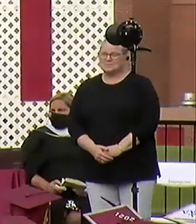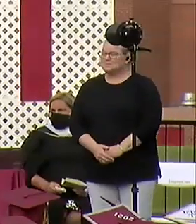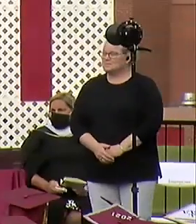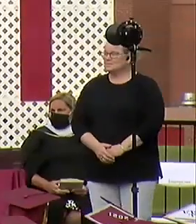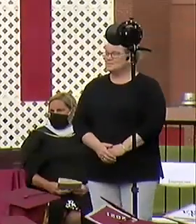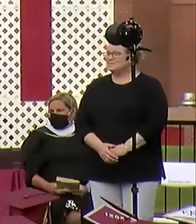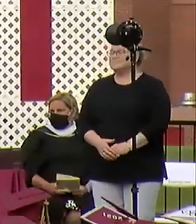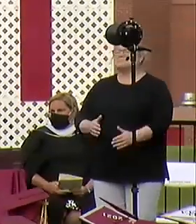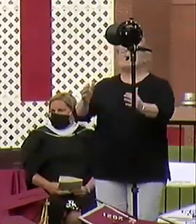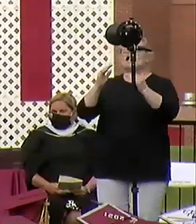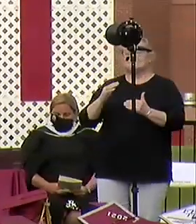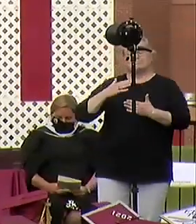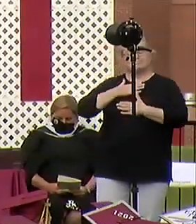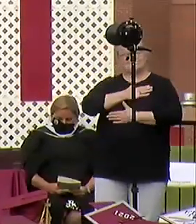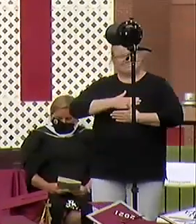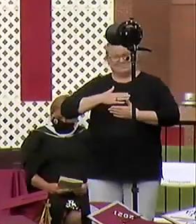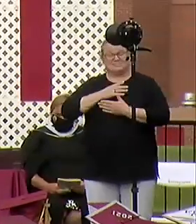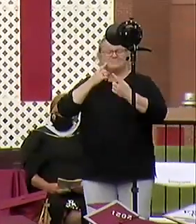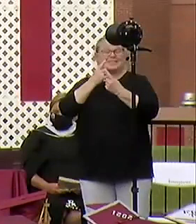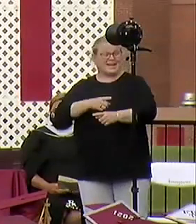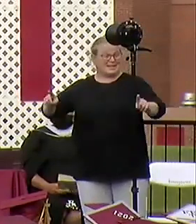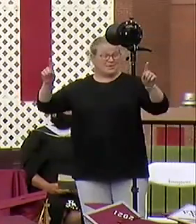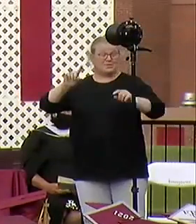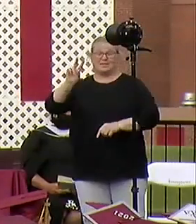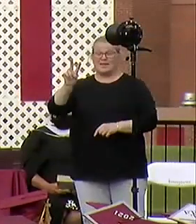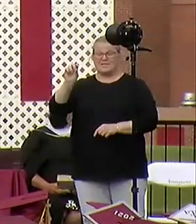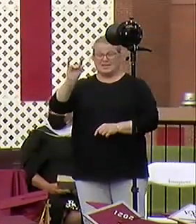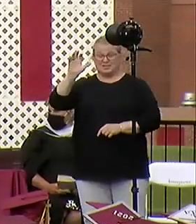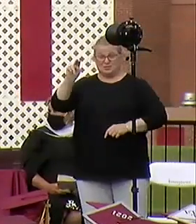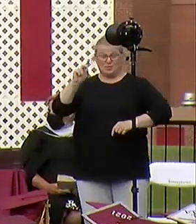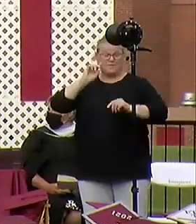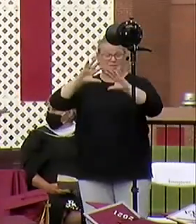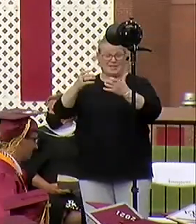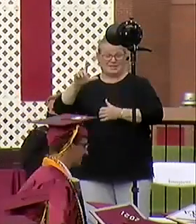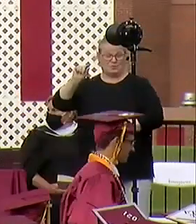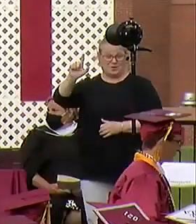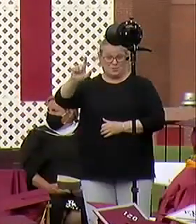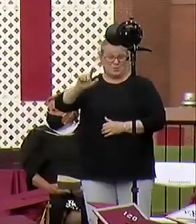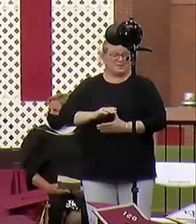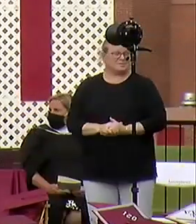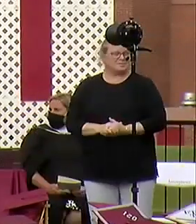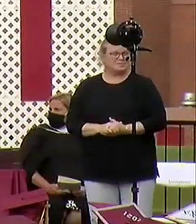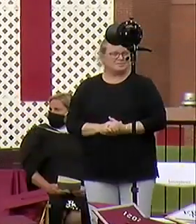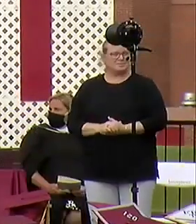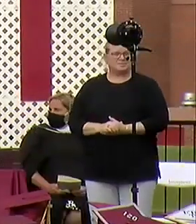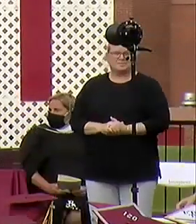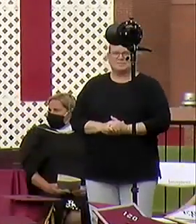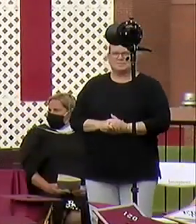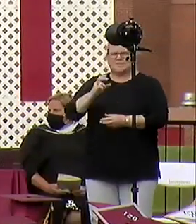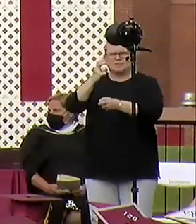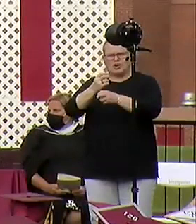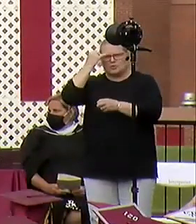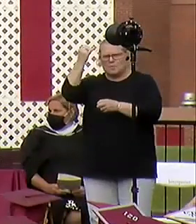It is with great pleasure that I announce this year's valedictorian for the class of 2021. And it's hard to imagine a